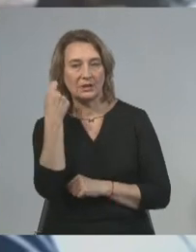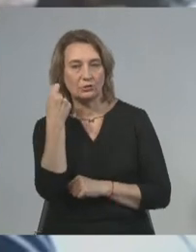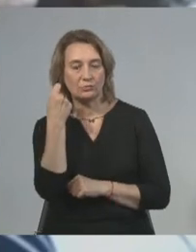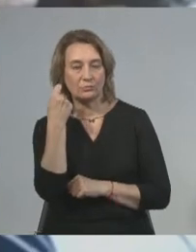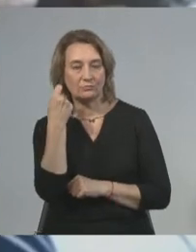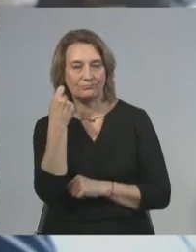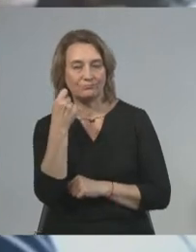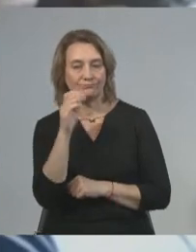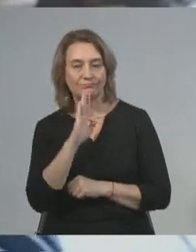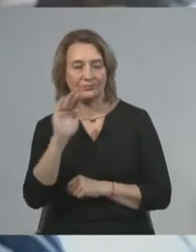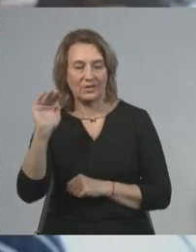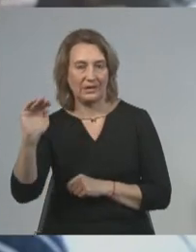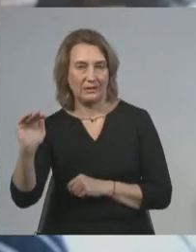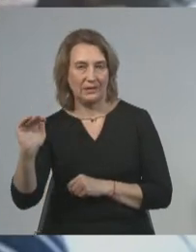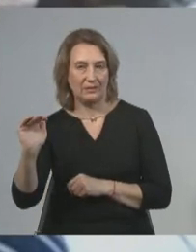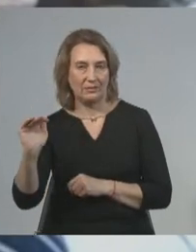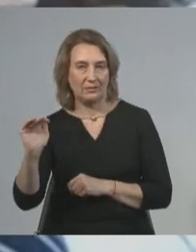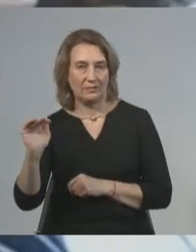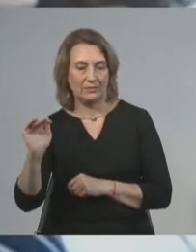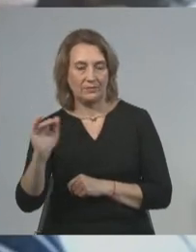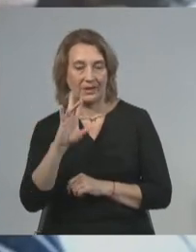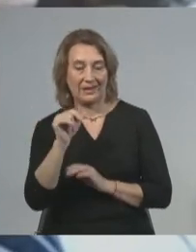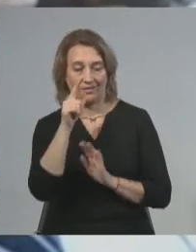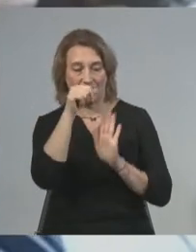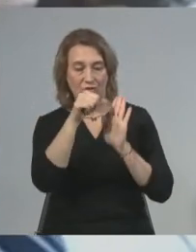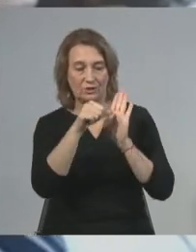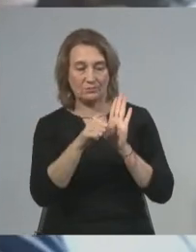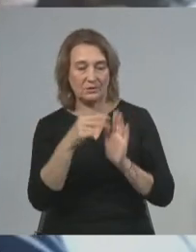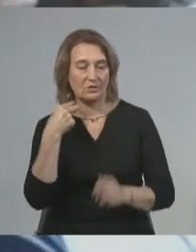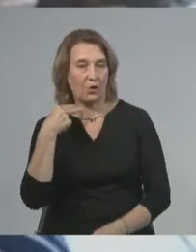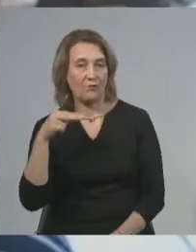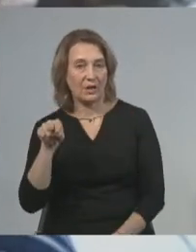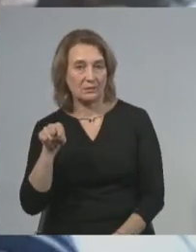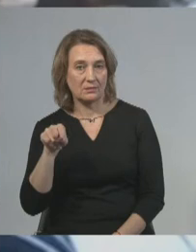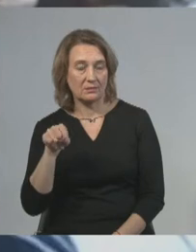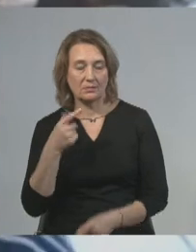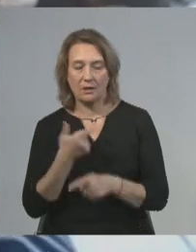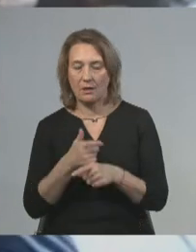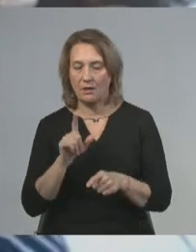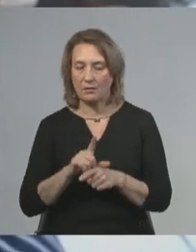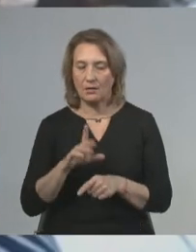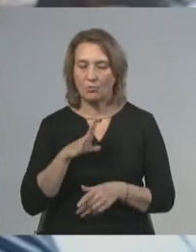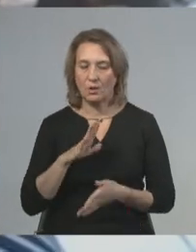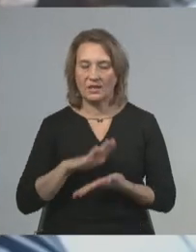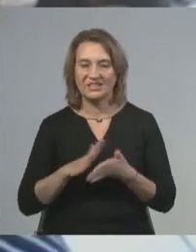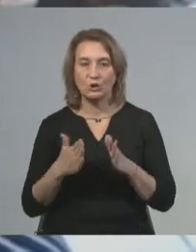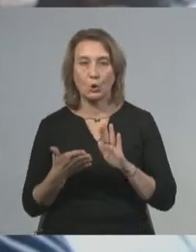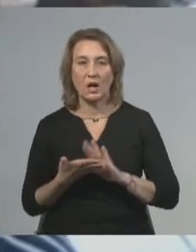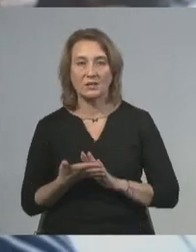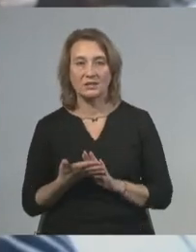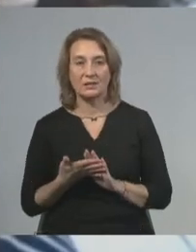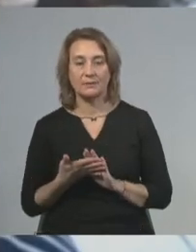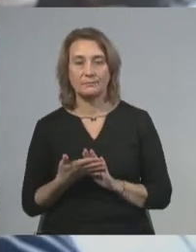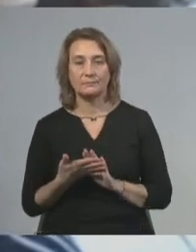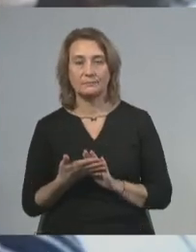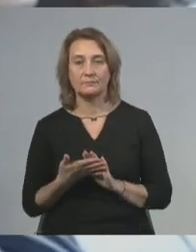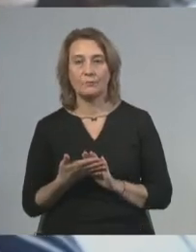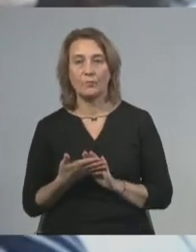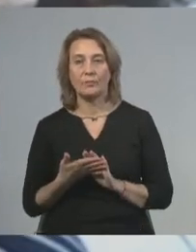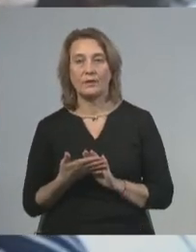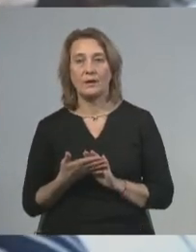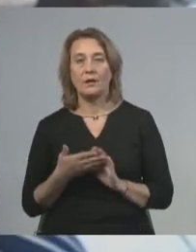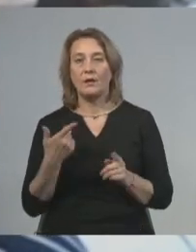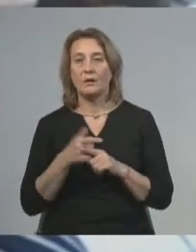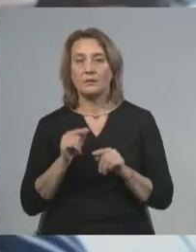of jail time and uh there was a situation in one of our main outlets and there was a headline